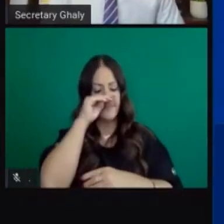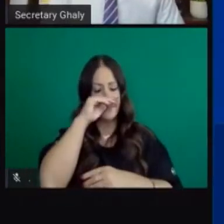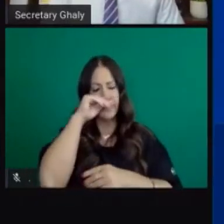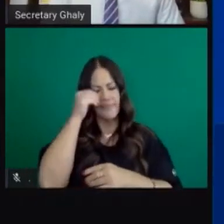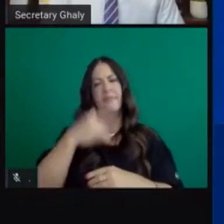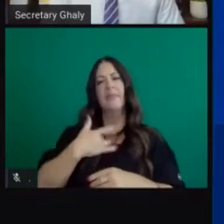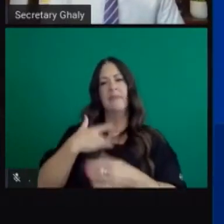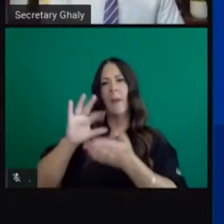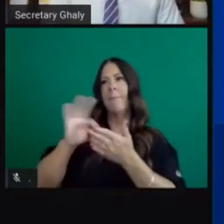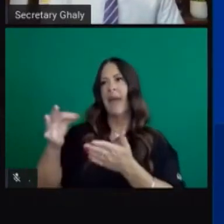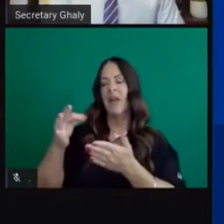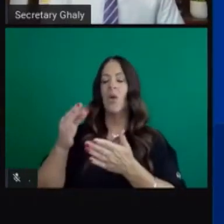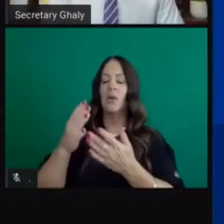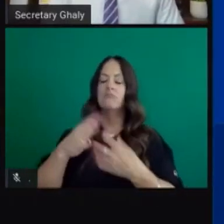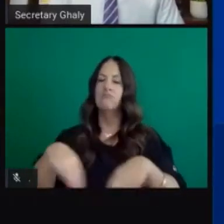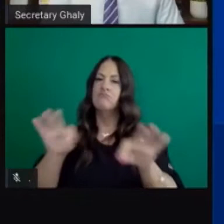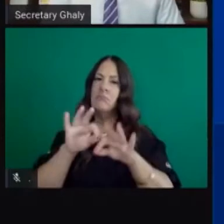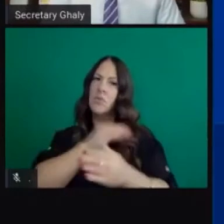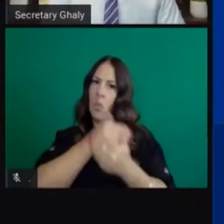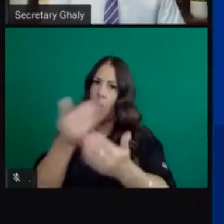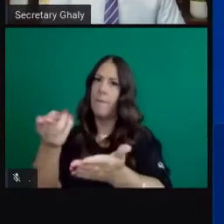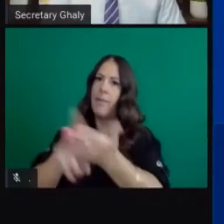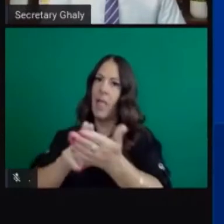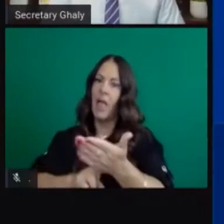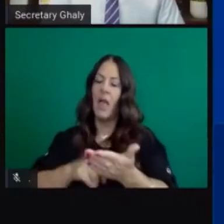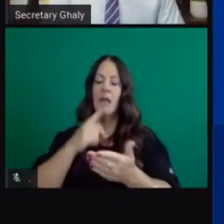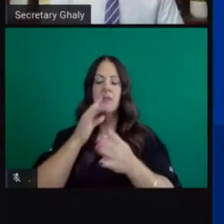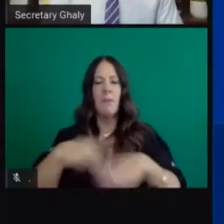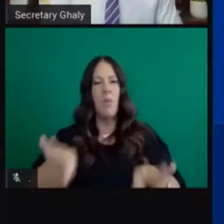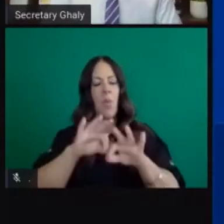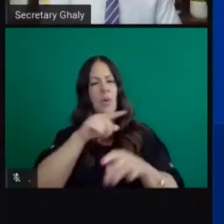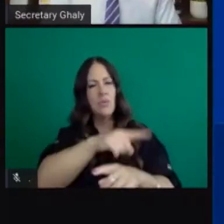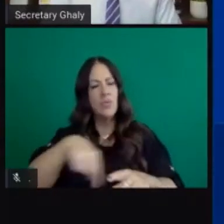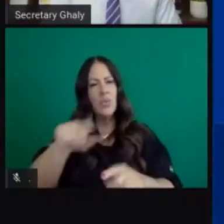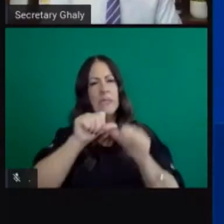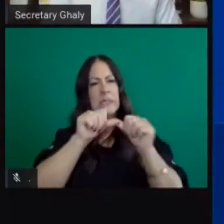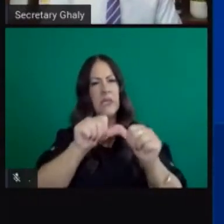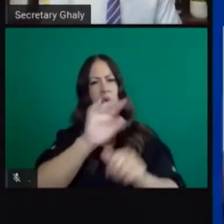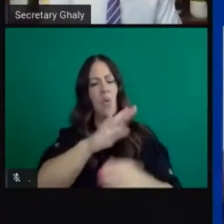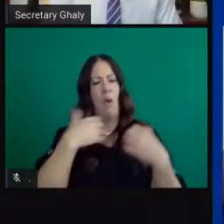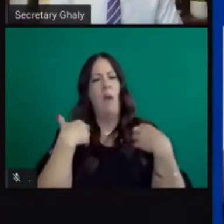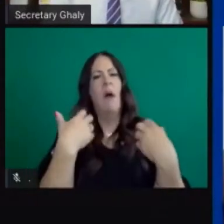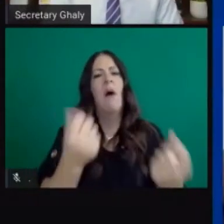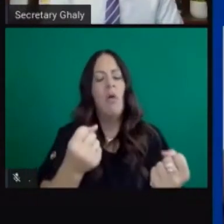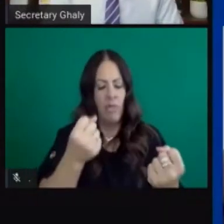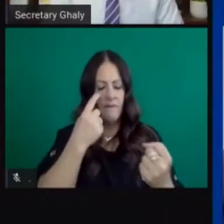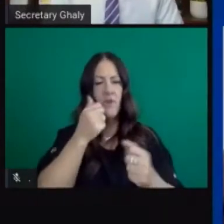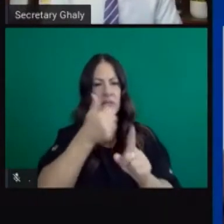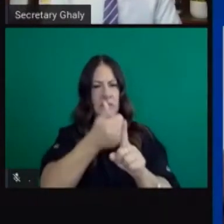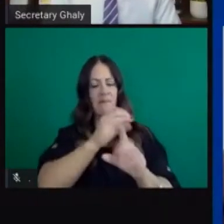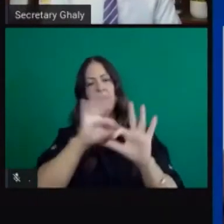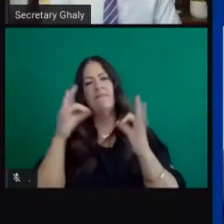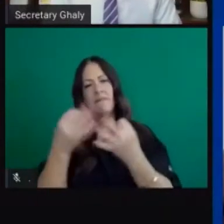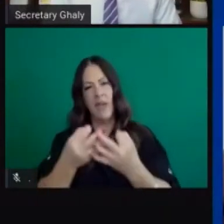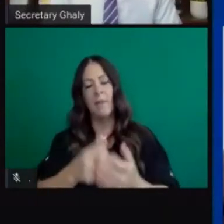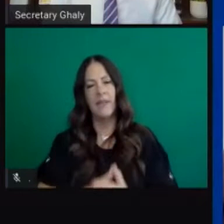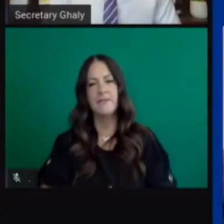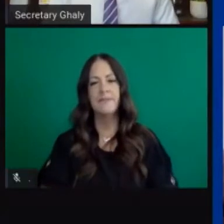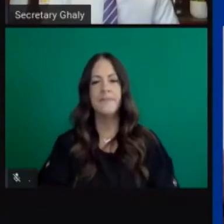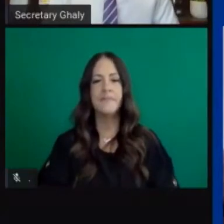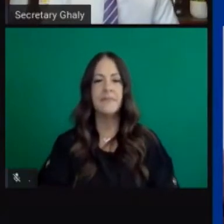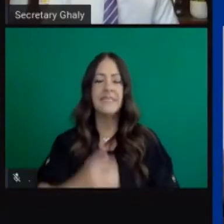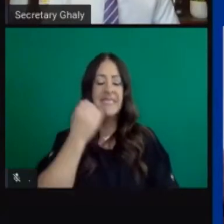valuable to keep up not just our individual and our family's health, but our community health overall. If you need to apply for